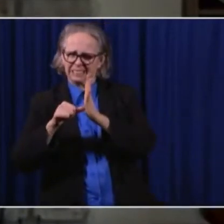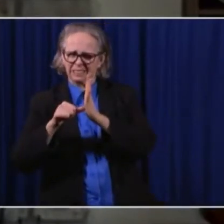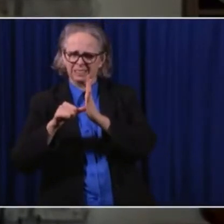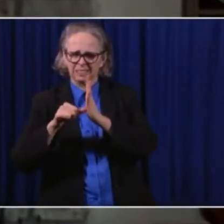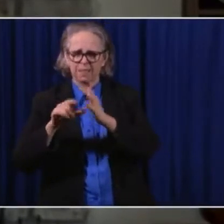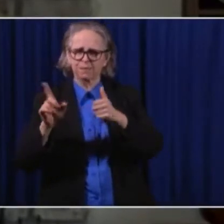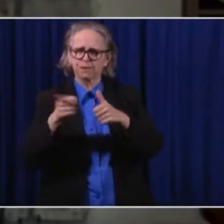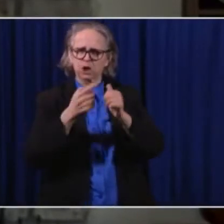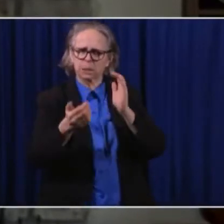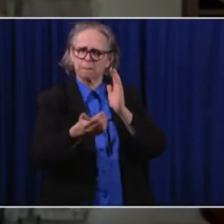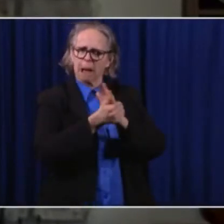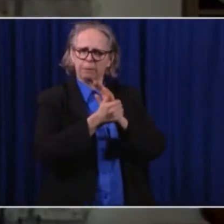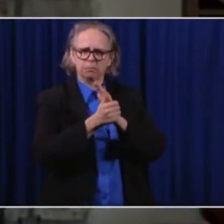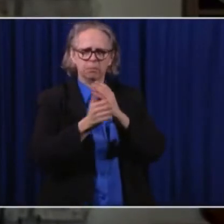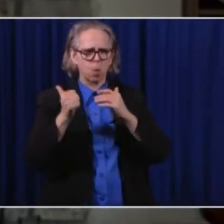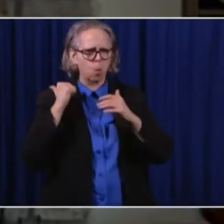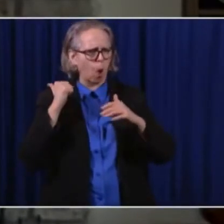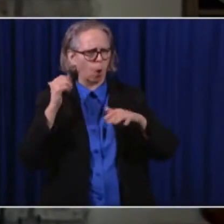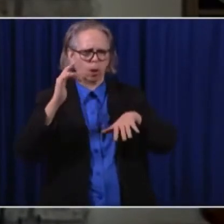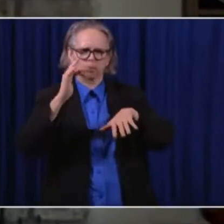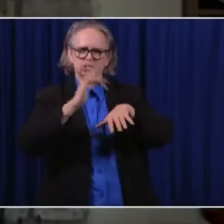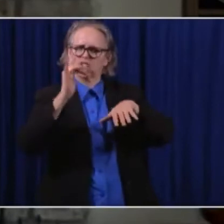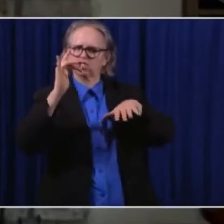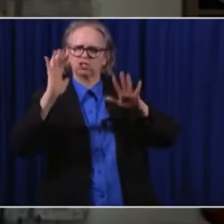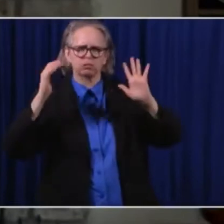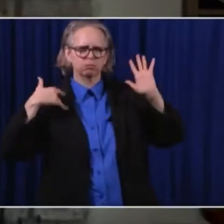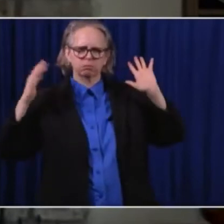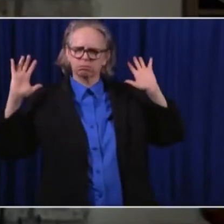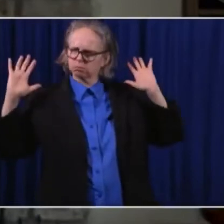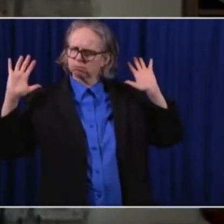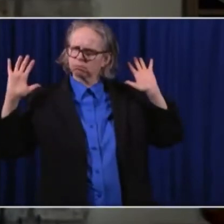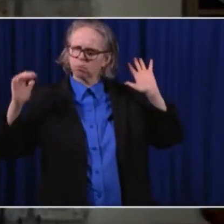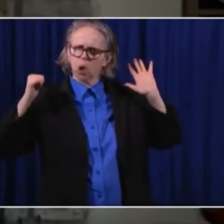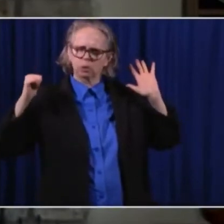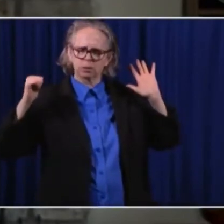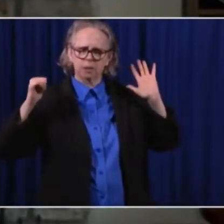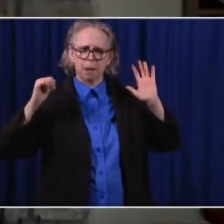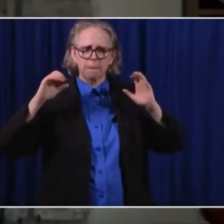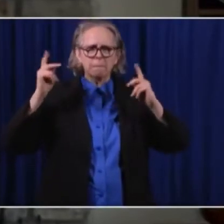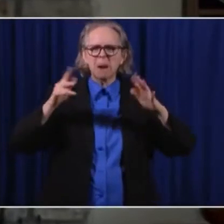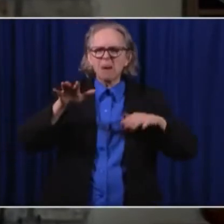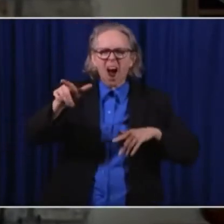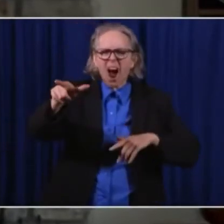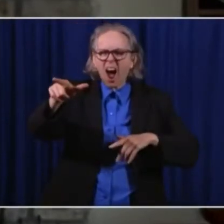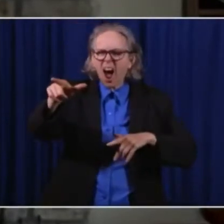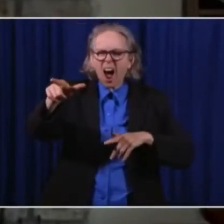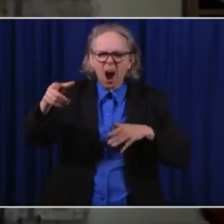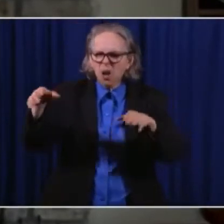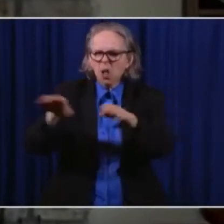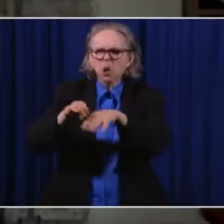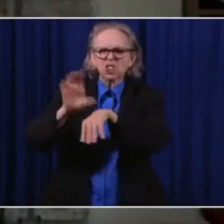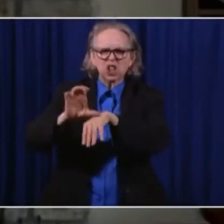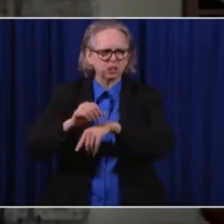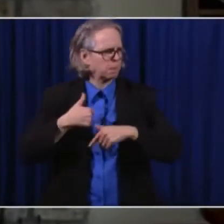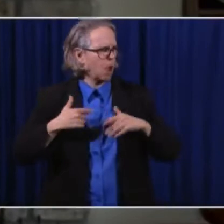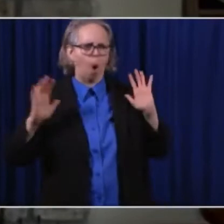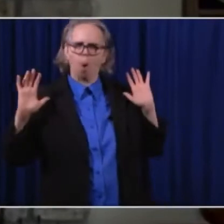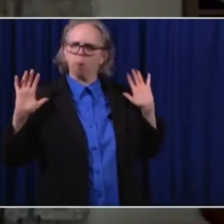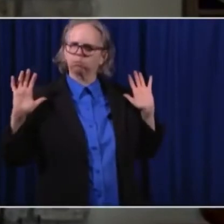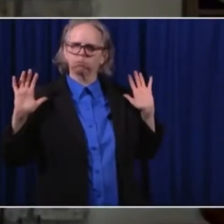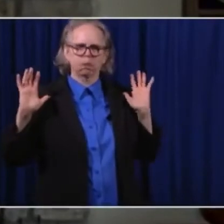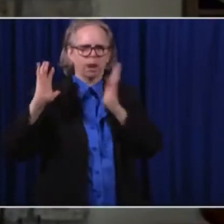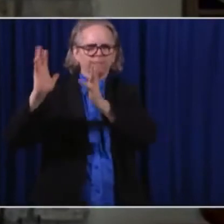me for doing that. Some people have said, well, you needed to shut churches down. I said, I'm not going to shut churches down. Some people have said, you need to shut demonstrations down. I'm